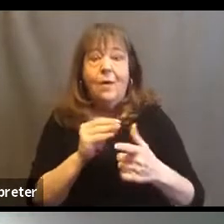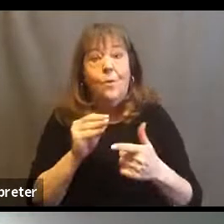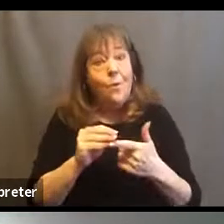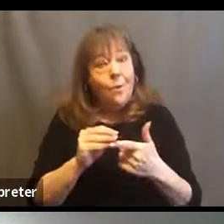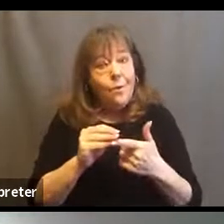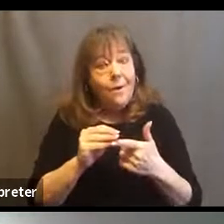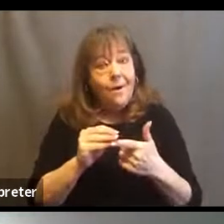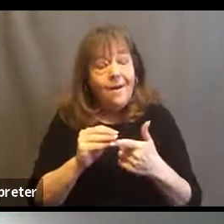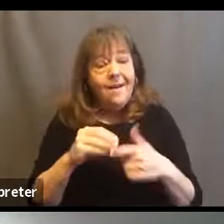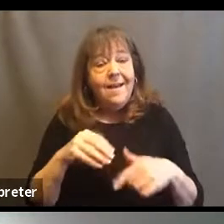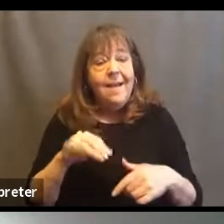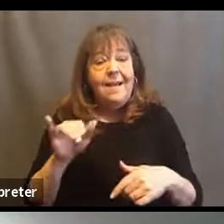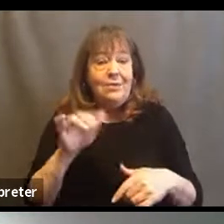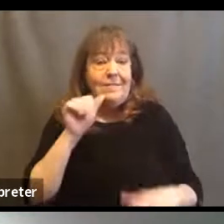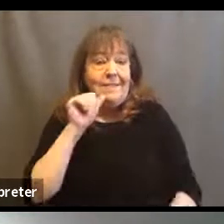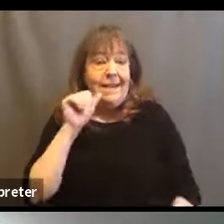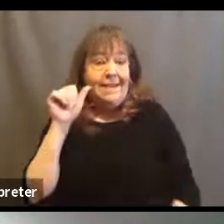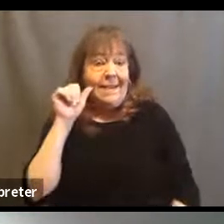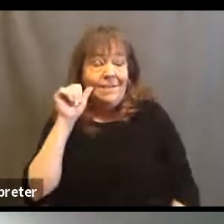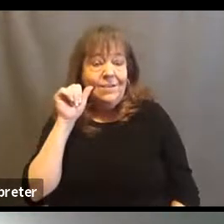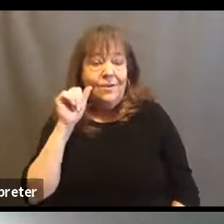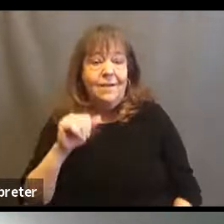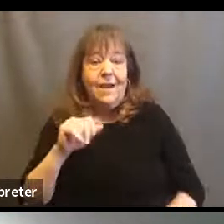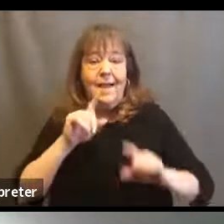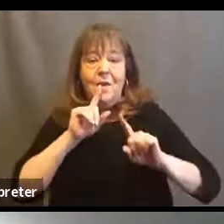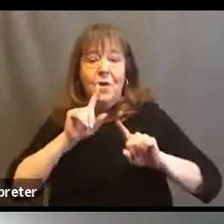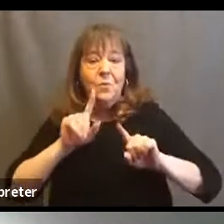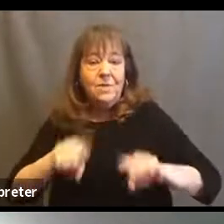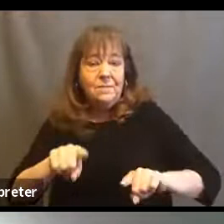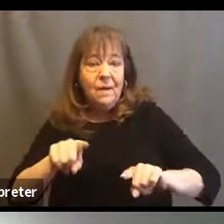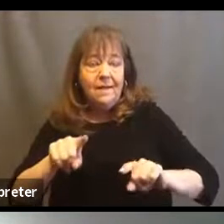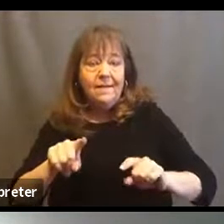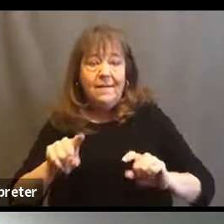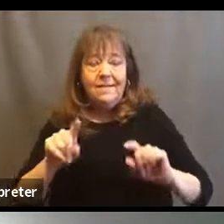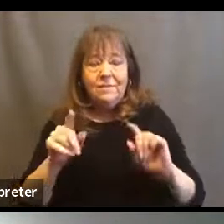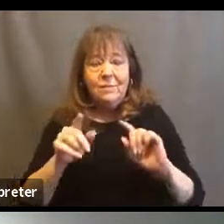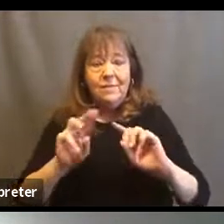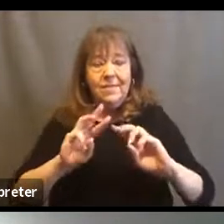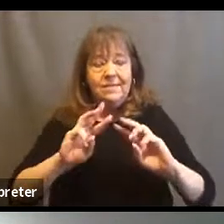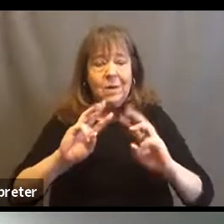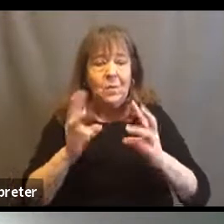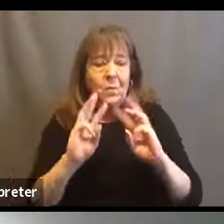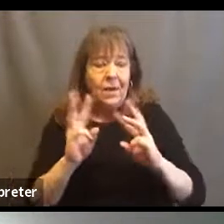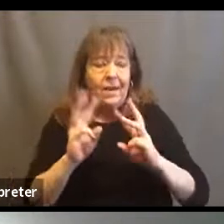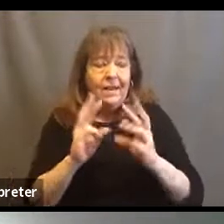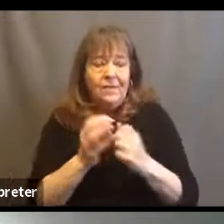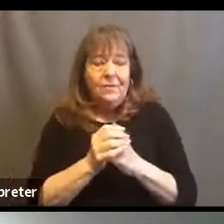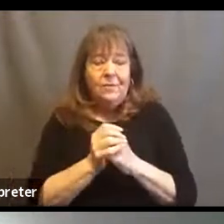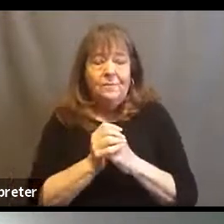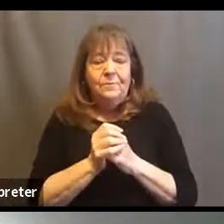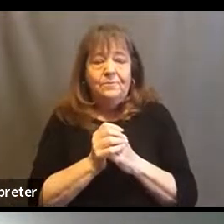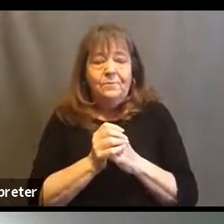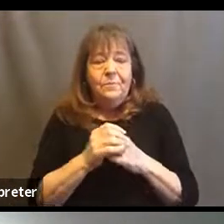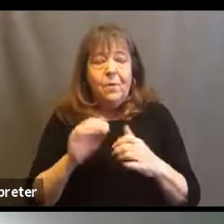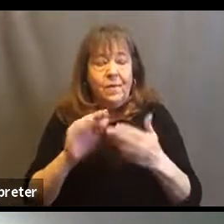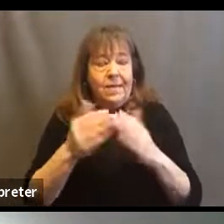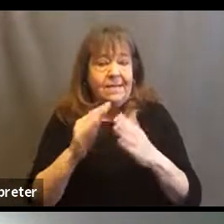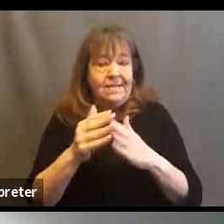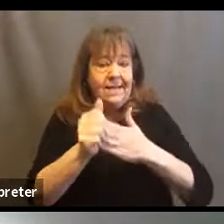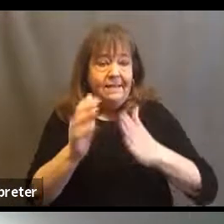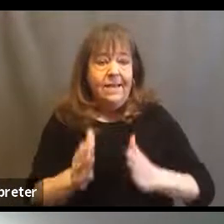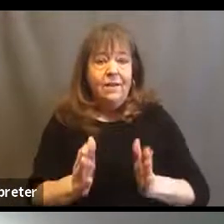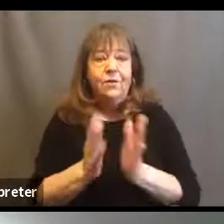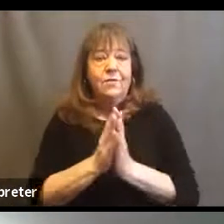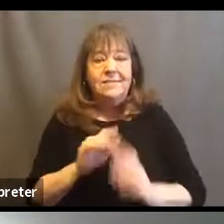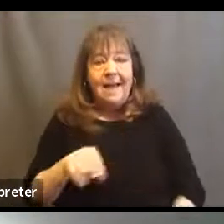just like yesterday in response to this winter weather when we, as city leaders, stepped up and asked you